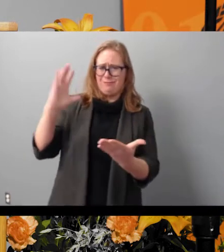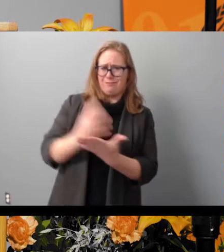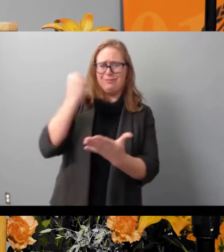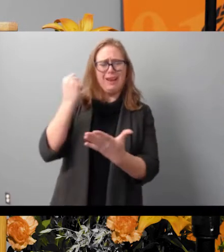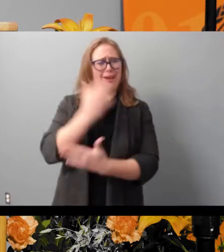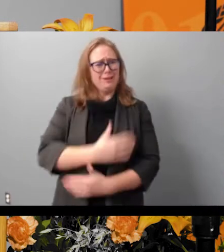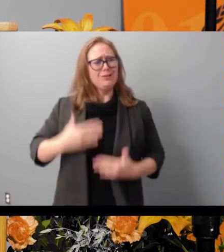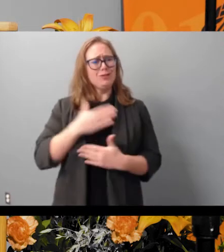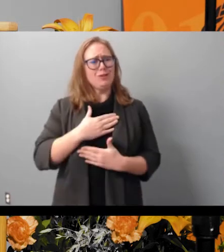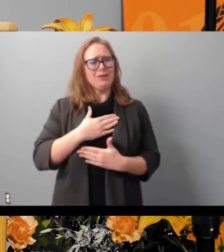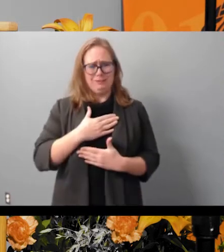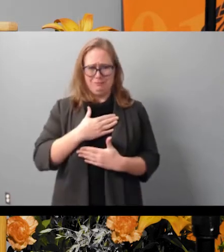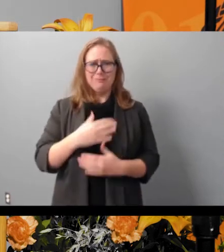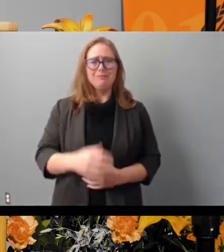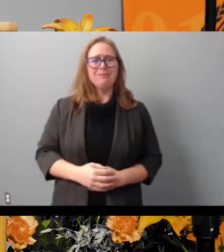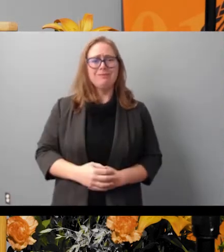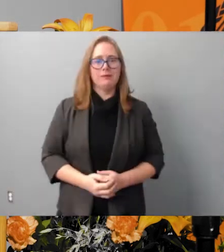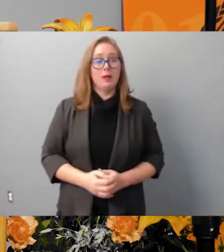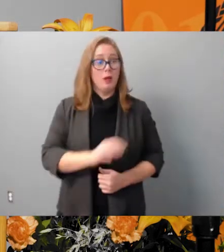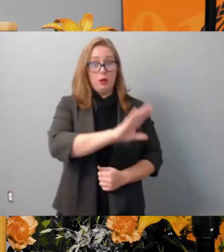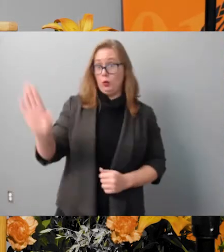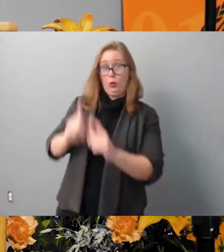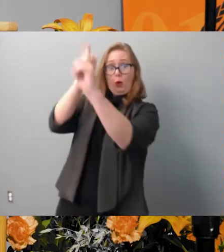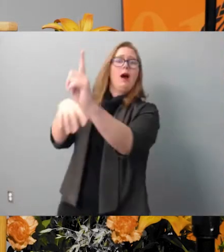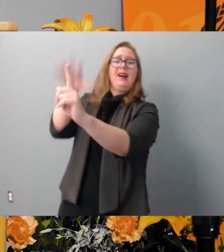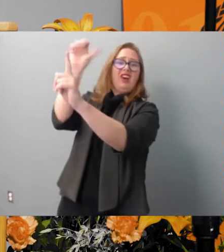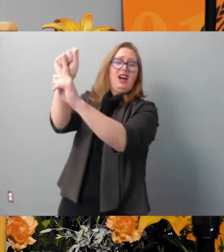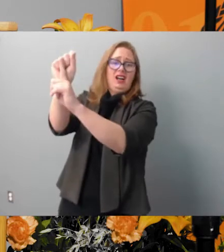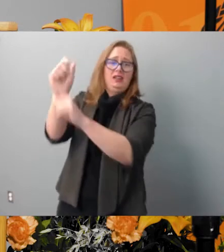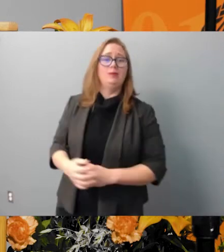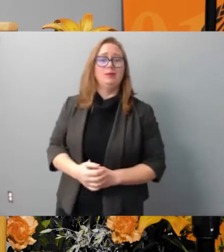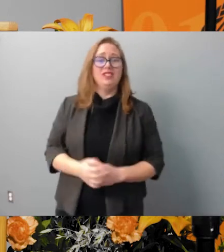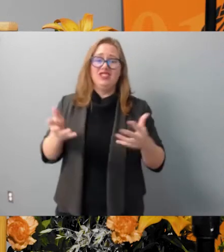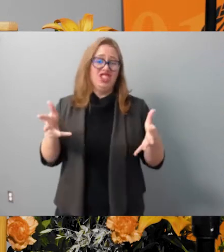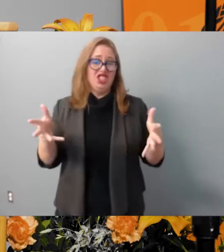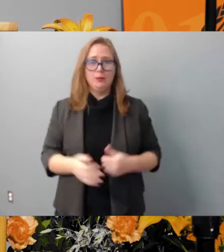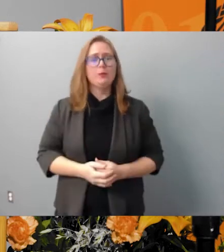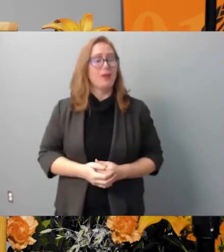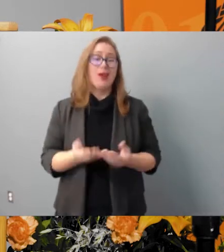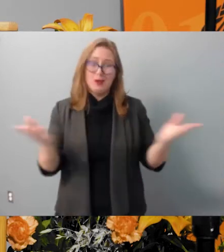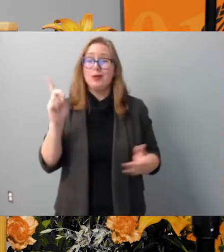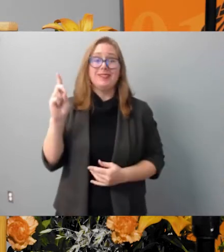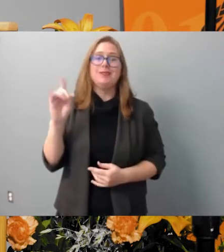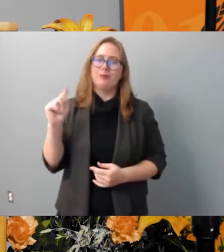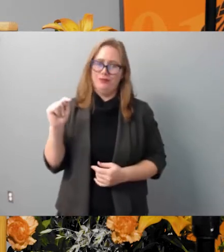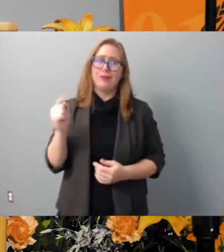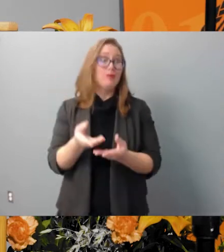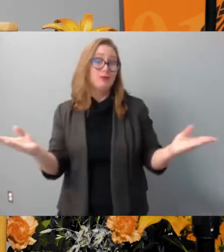take a moment and enjoy that achievement. You did this. You did this.